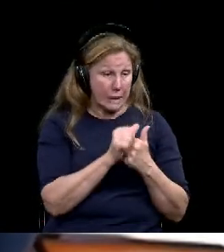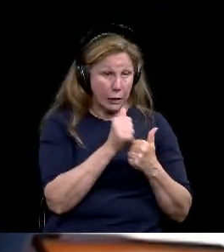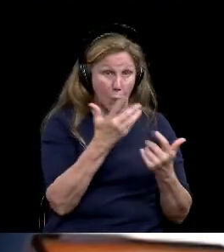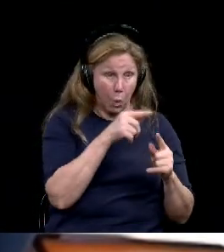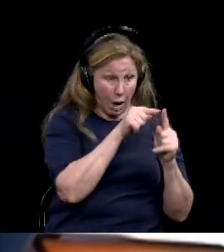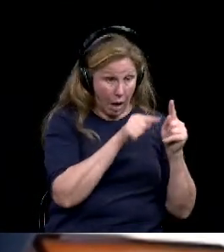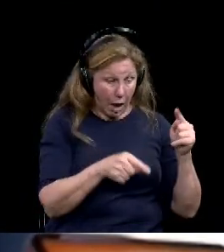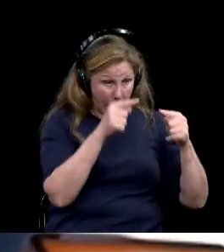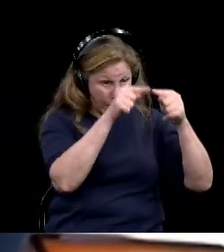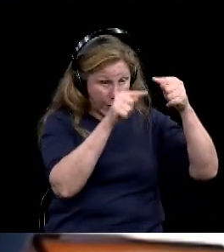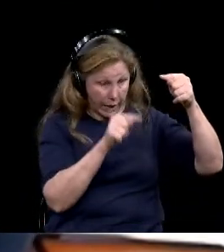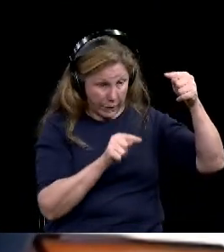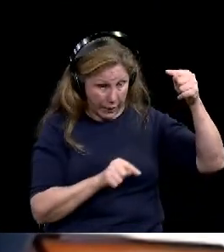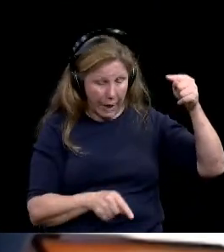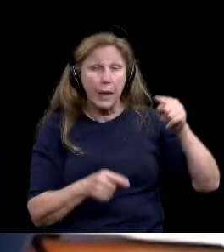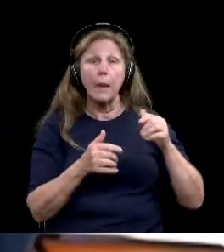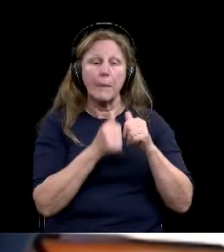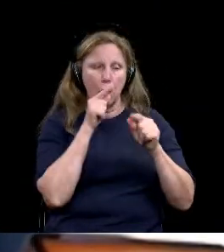heavy breathing.